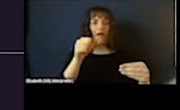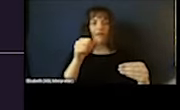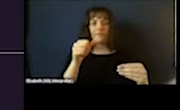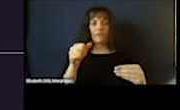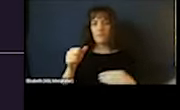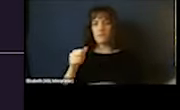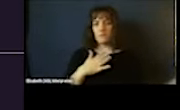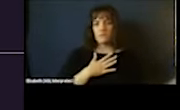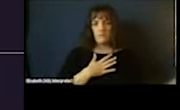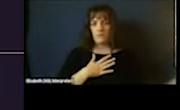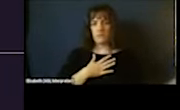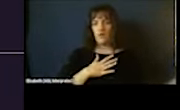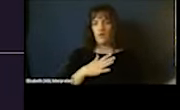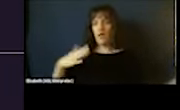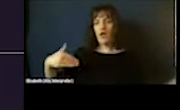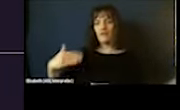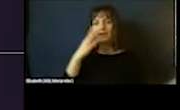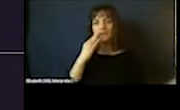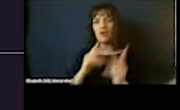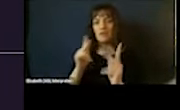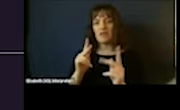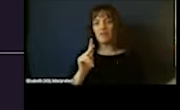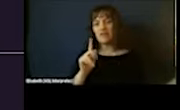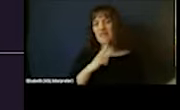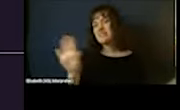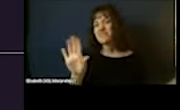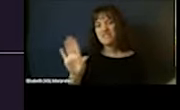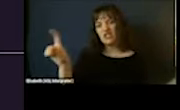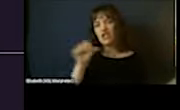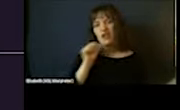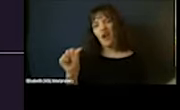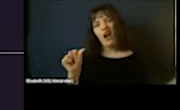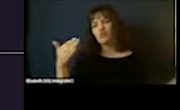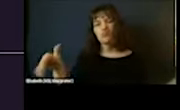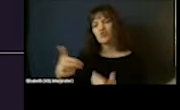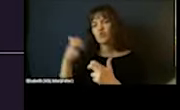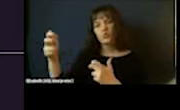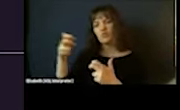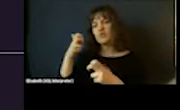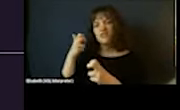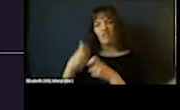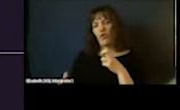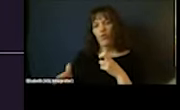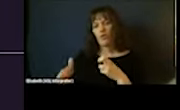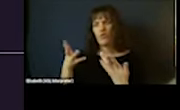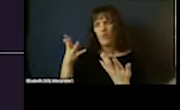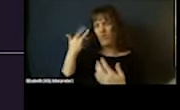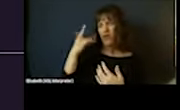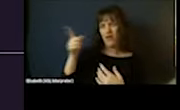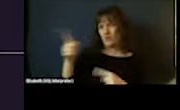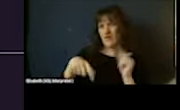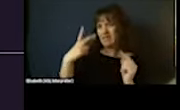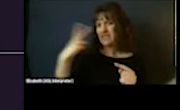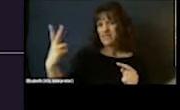usually well-meaning, come up to them and say, oh, you shouldn't do that because it might be difficult, or why are you trying to do that? You can't see,